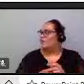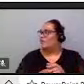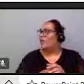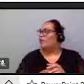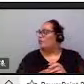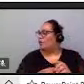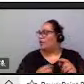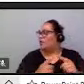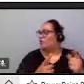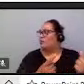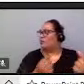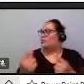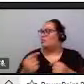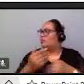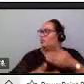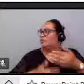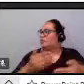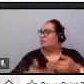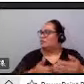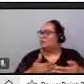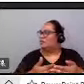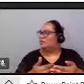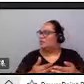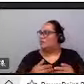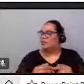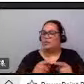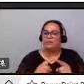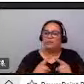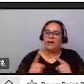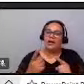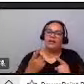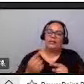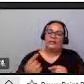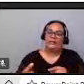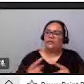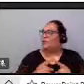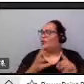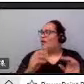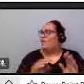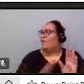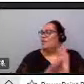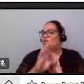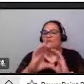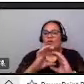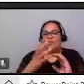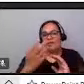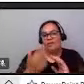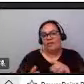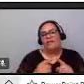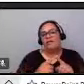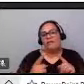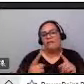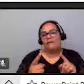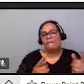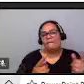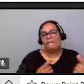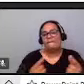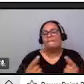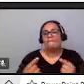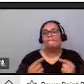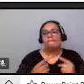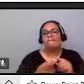to help us with processes cutting down waste we have improved communication we've also increased technical